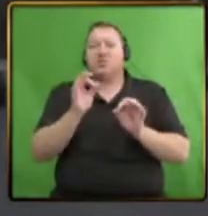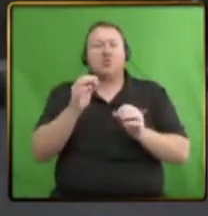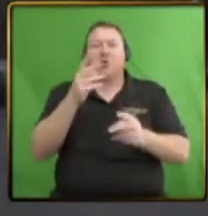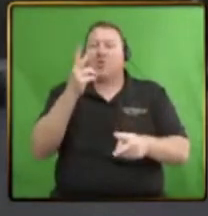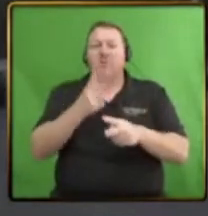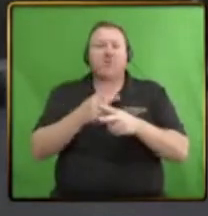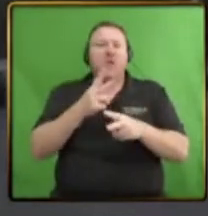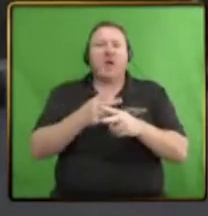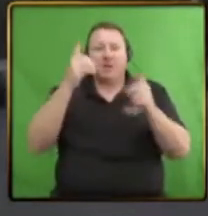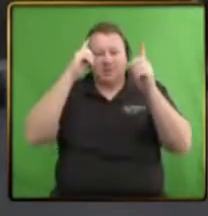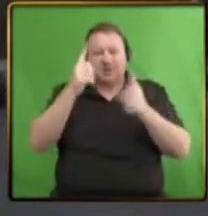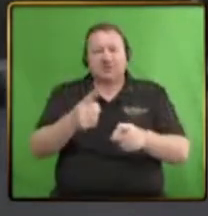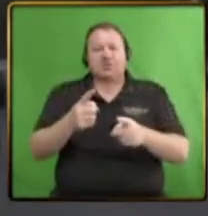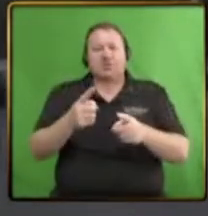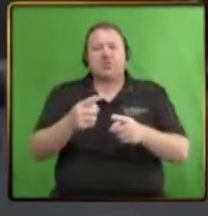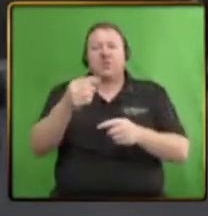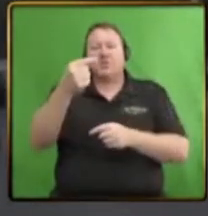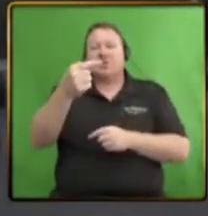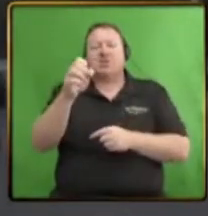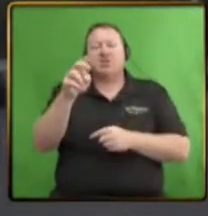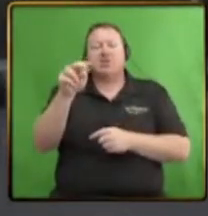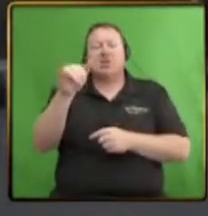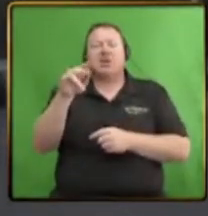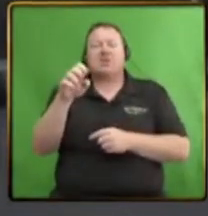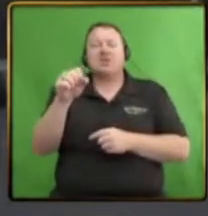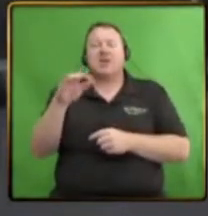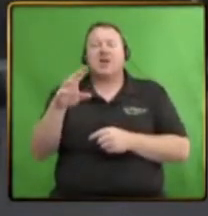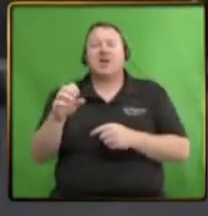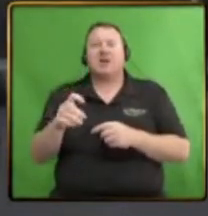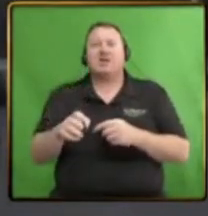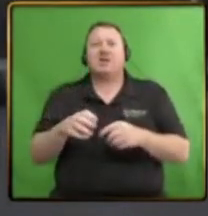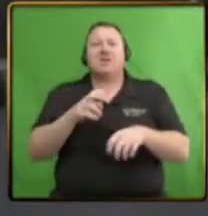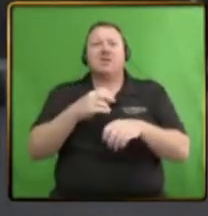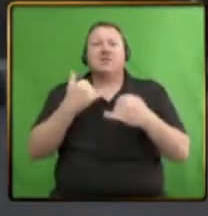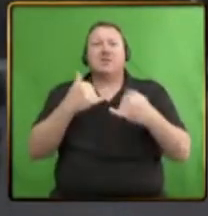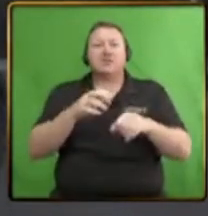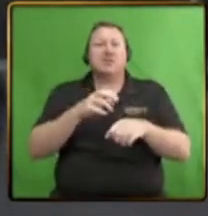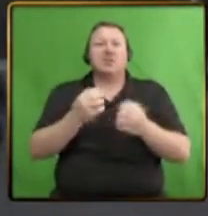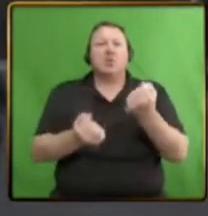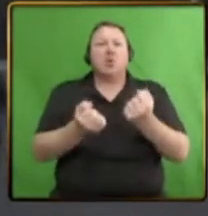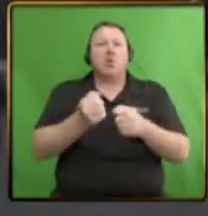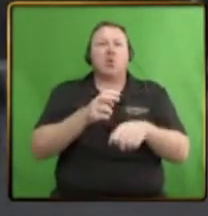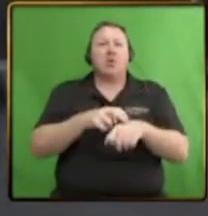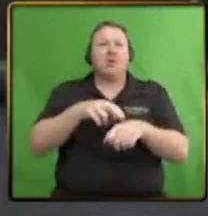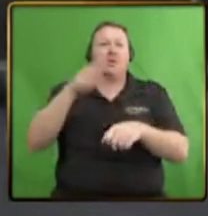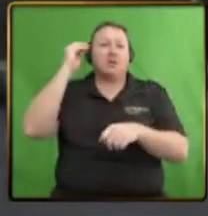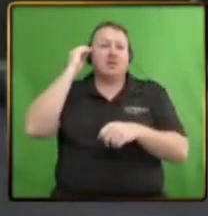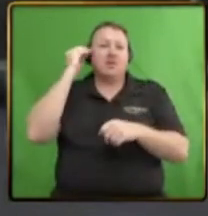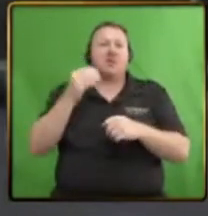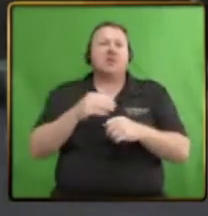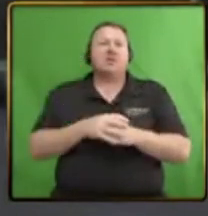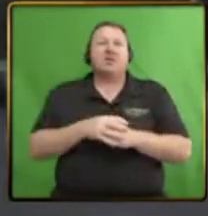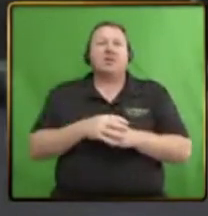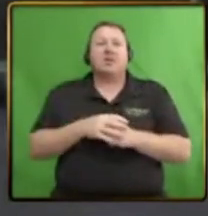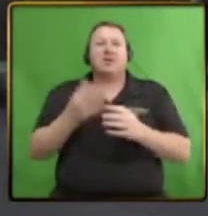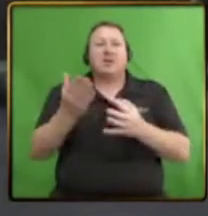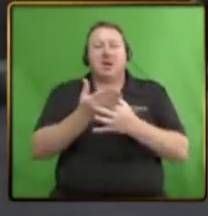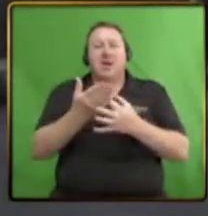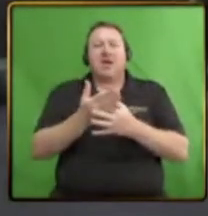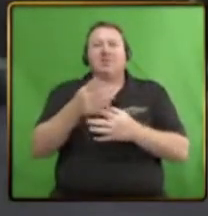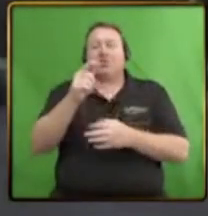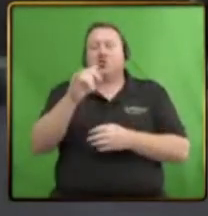judgment of genocide against Israel. That is still to be considered by the court. Should the case go to trial, it will